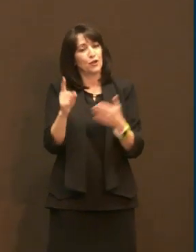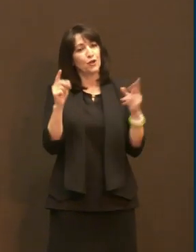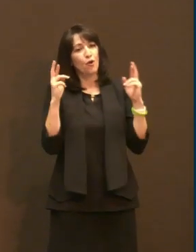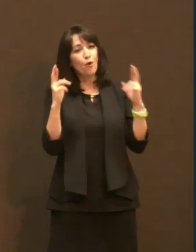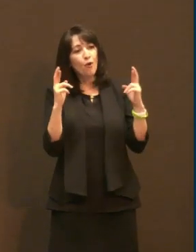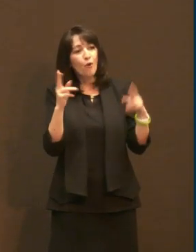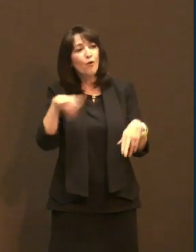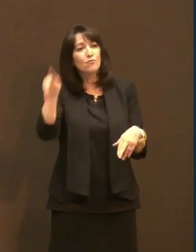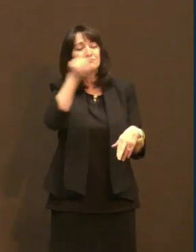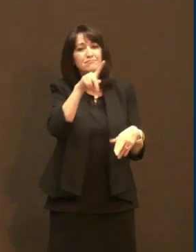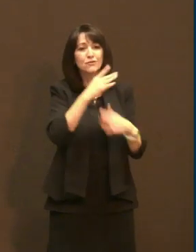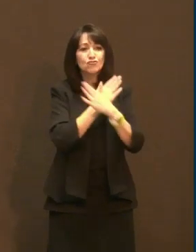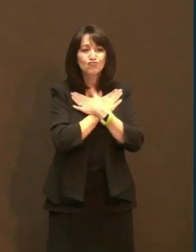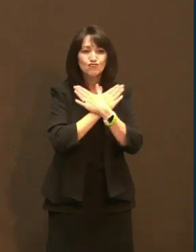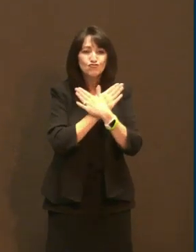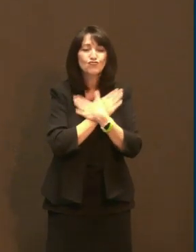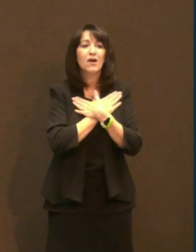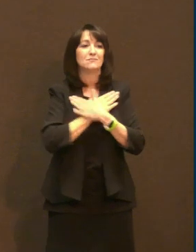week.